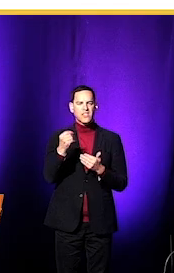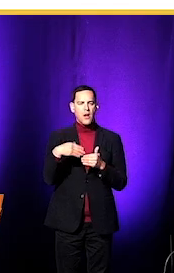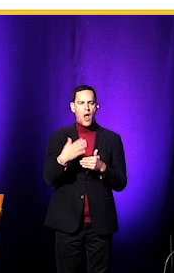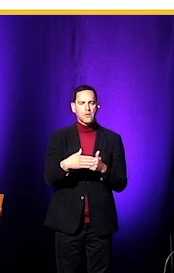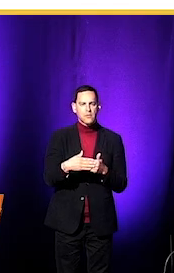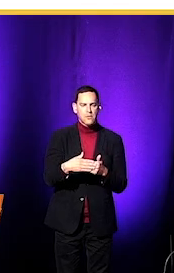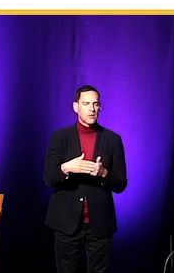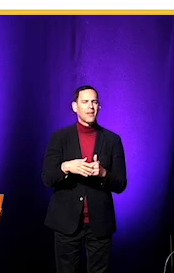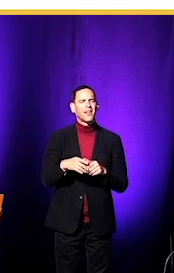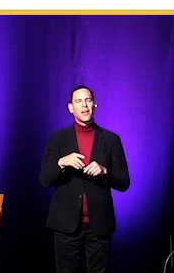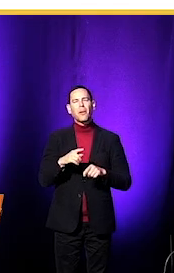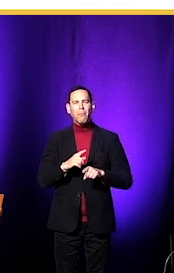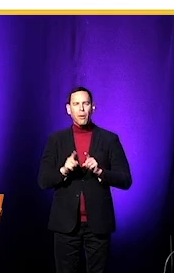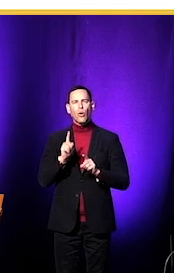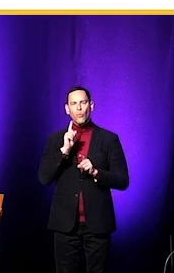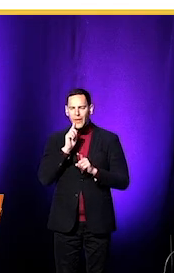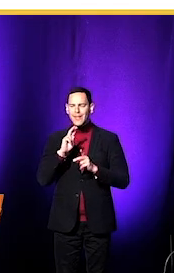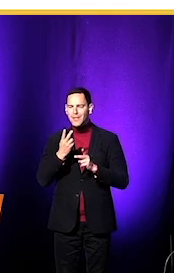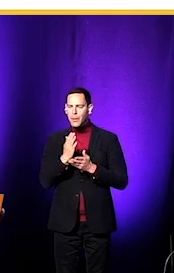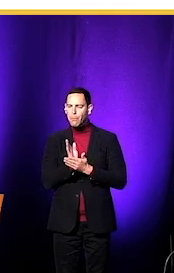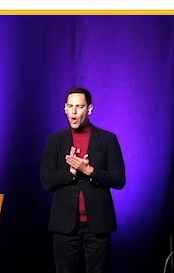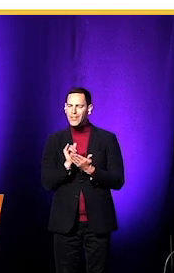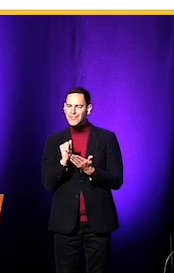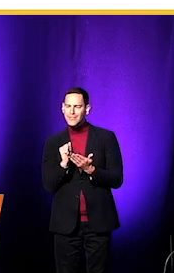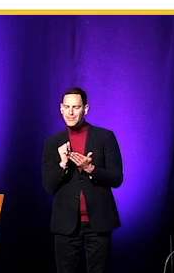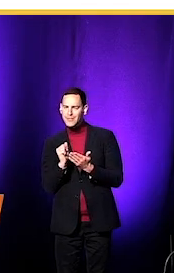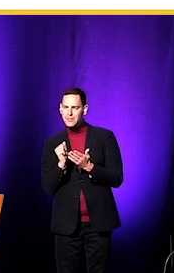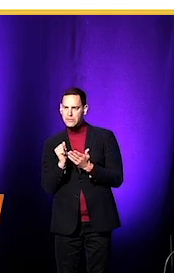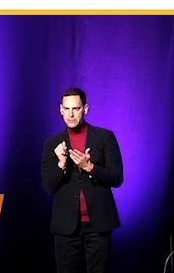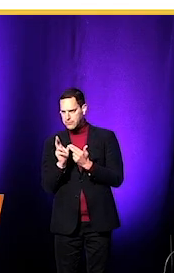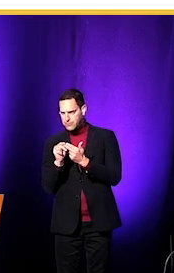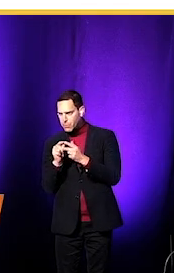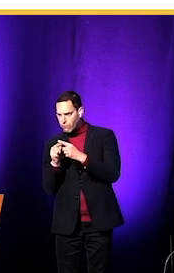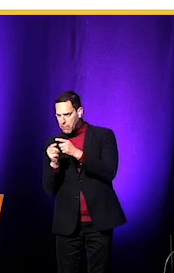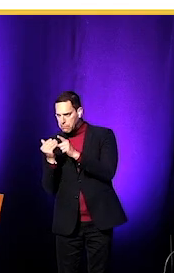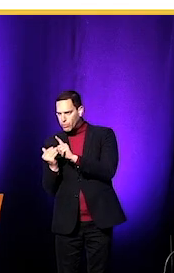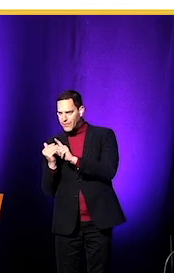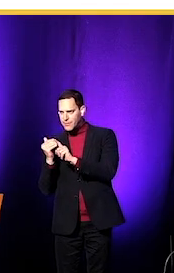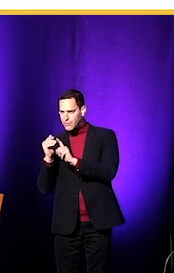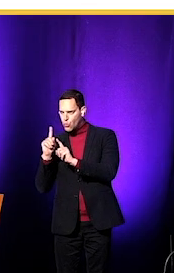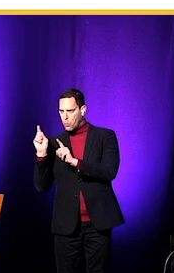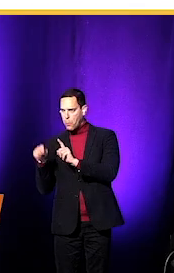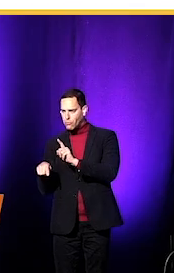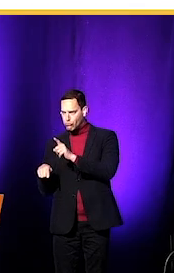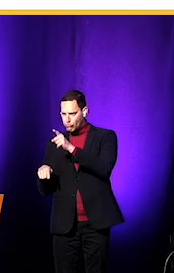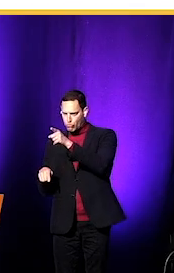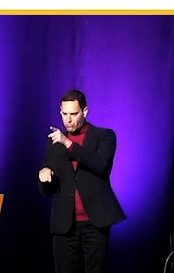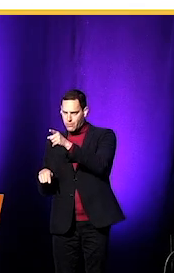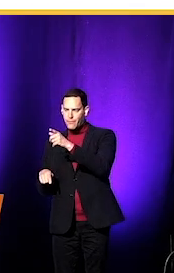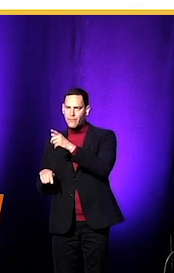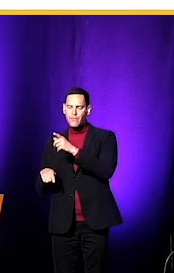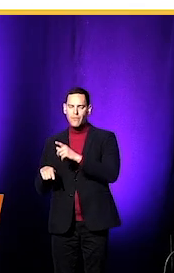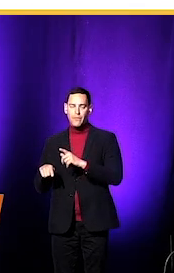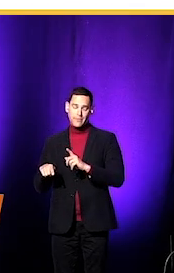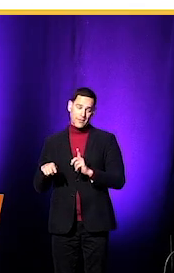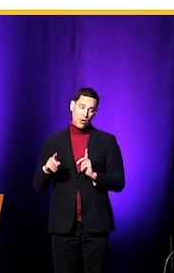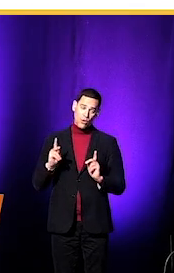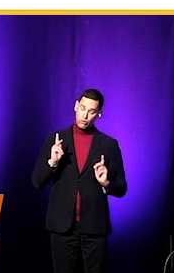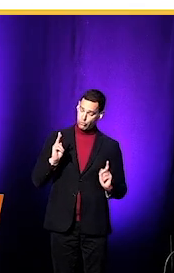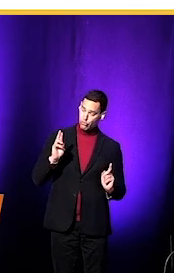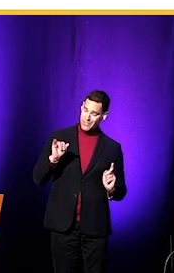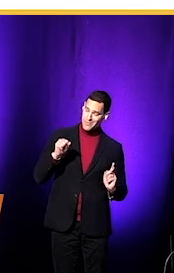second part was off of that last question. Because, and I think, Chris, you might know where I'm going